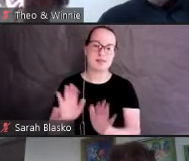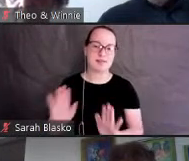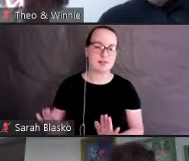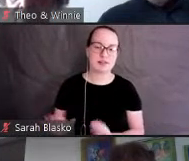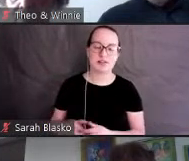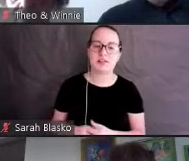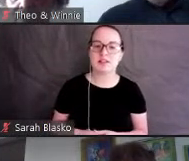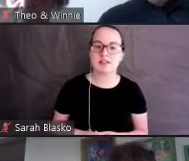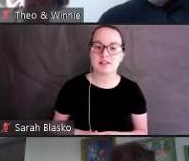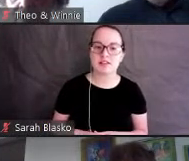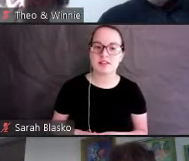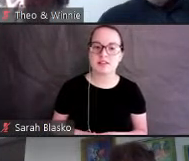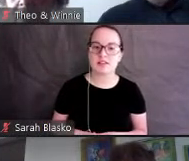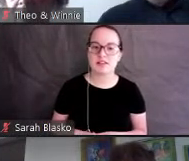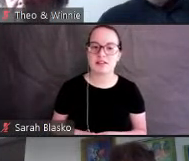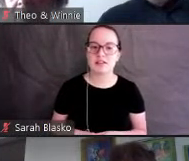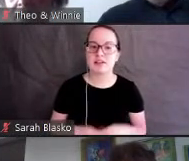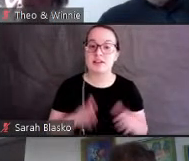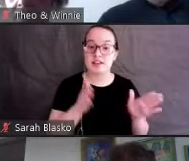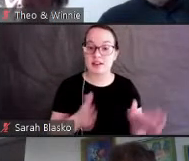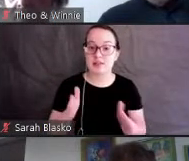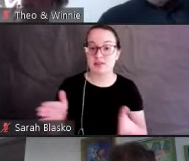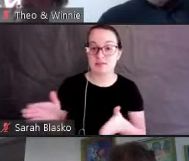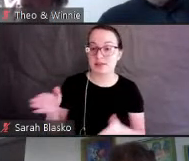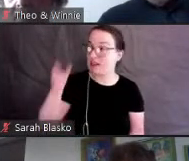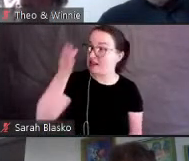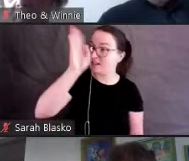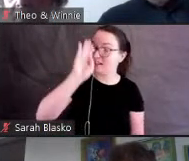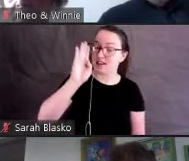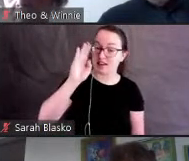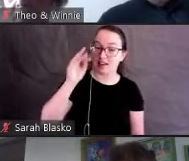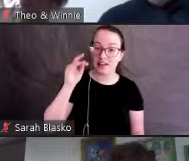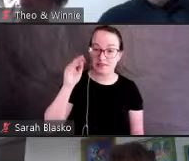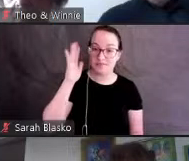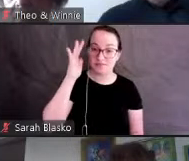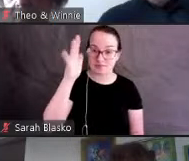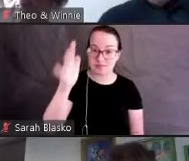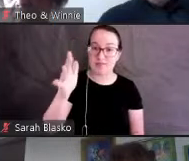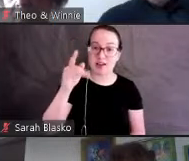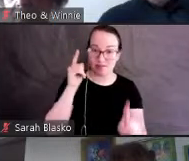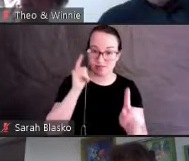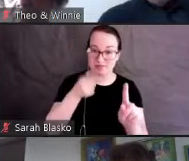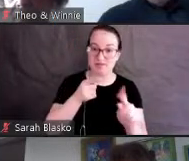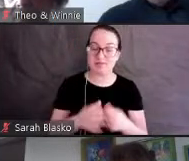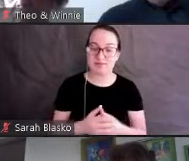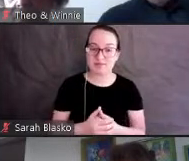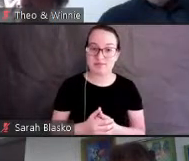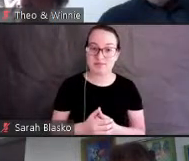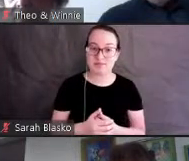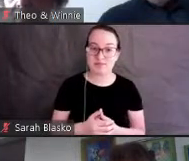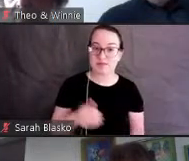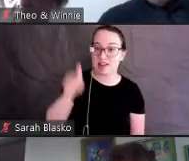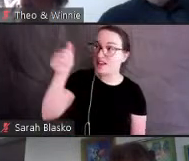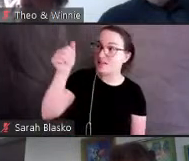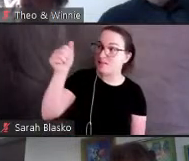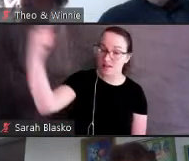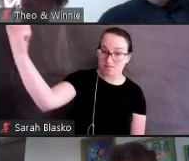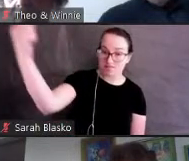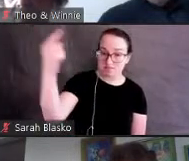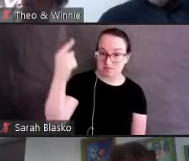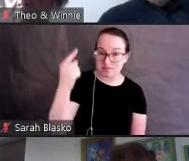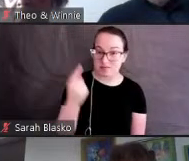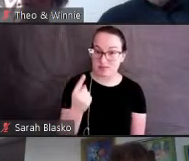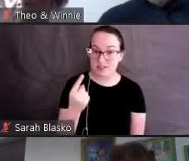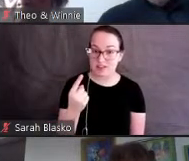plan that God had in mind. I'll come down and I'll take